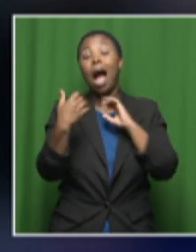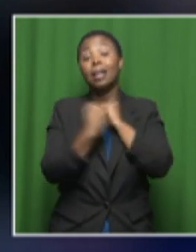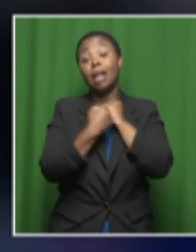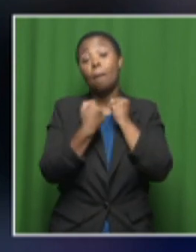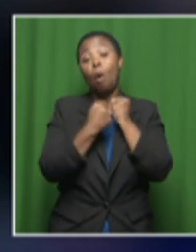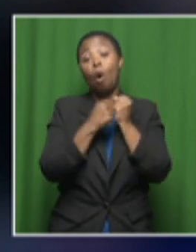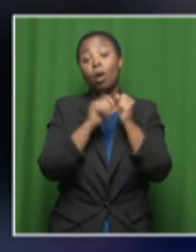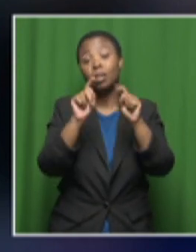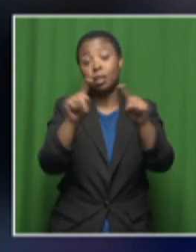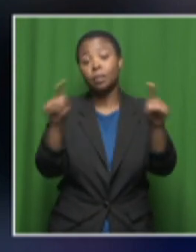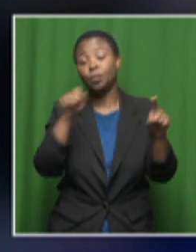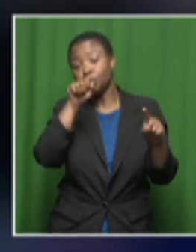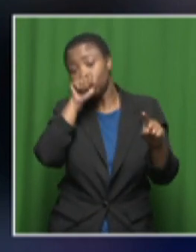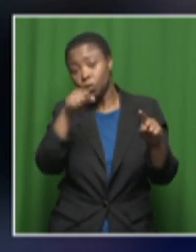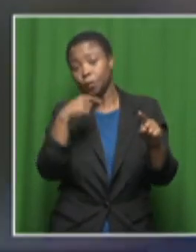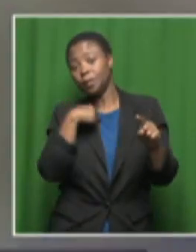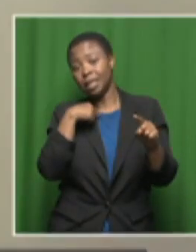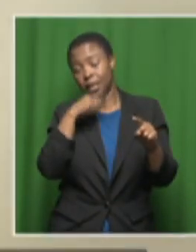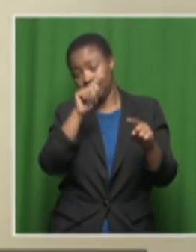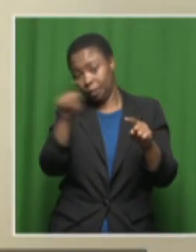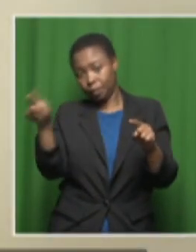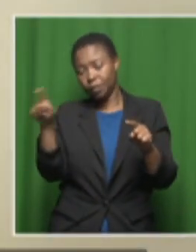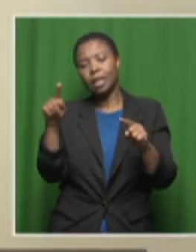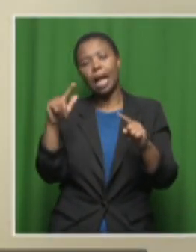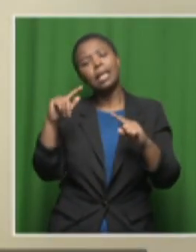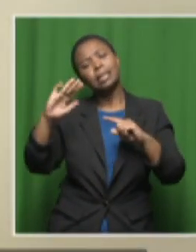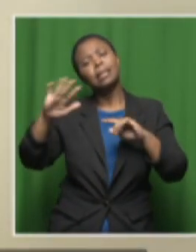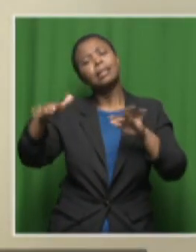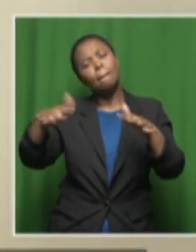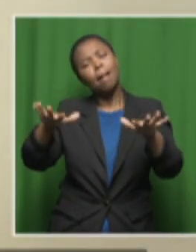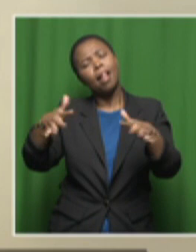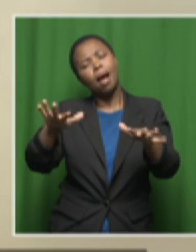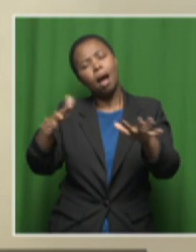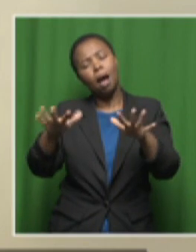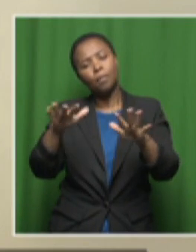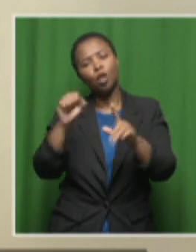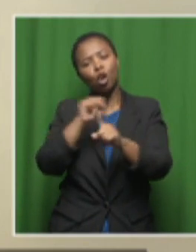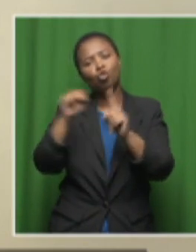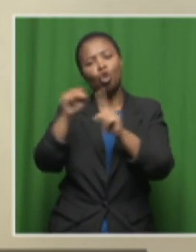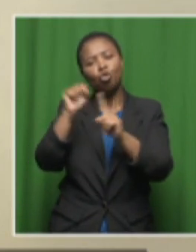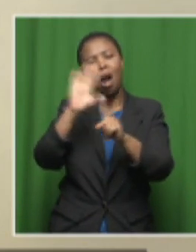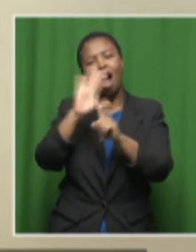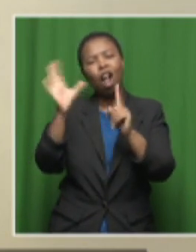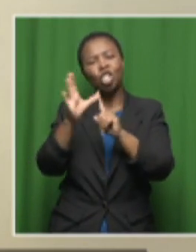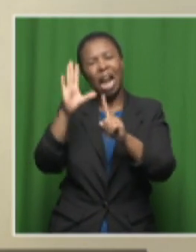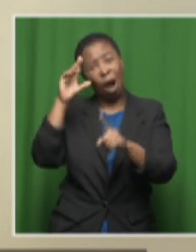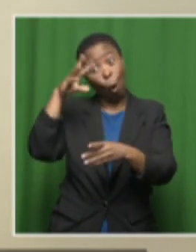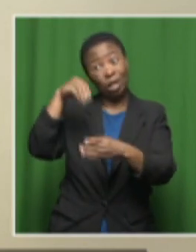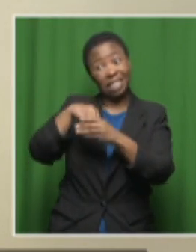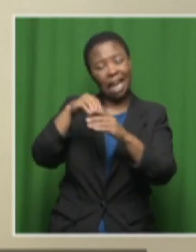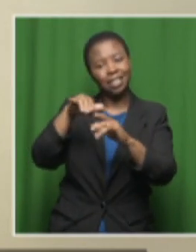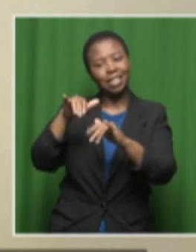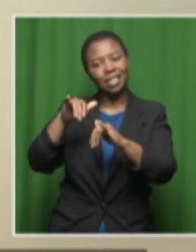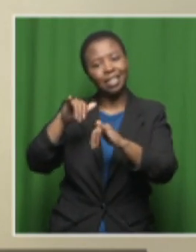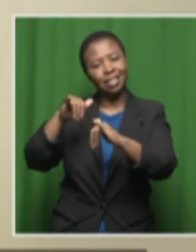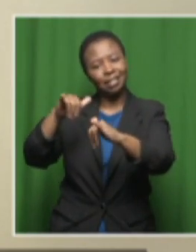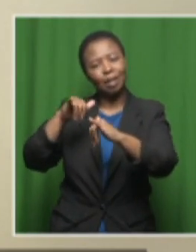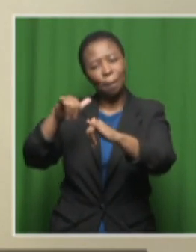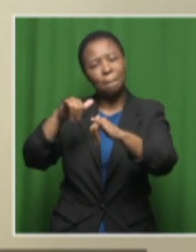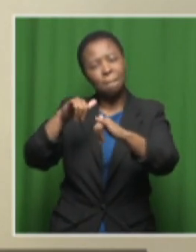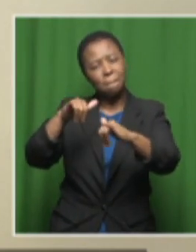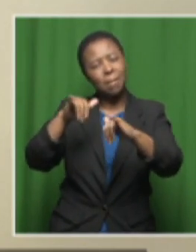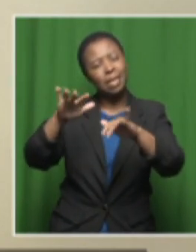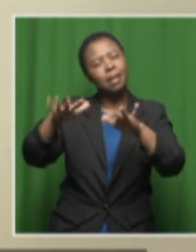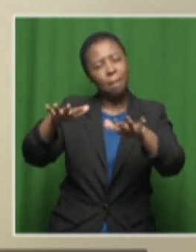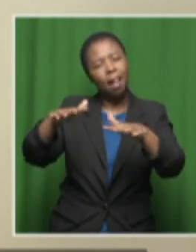becoming people with a similar socio-cultural context. It's helped